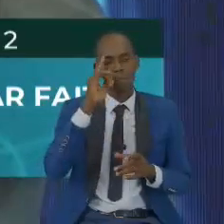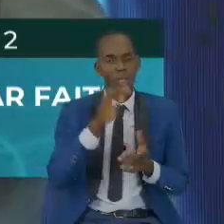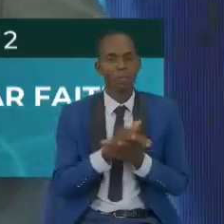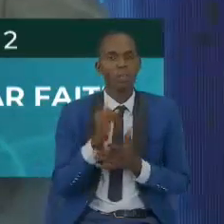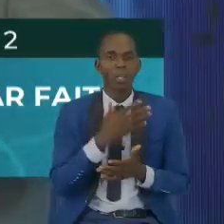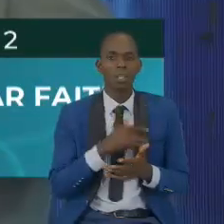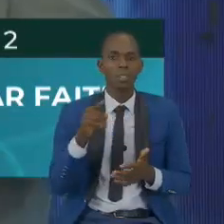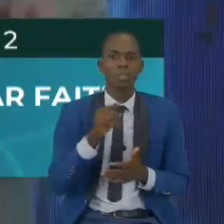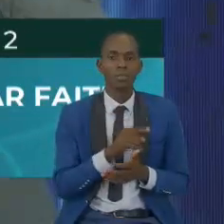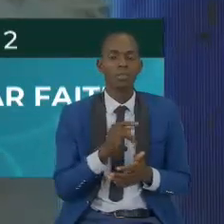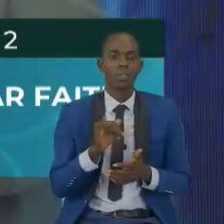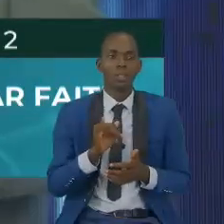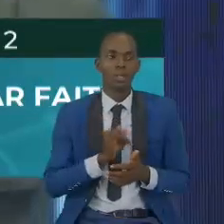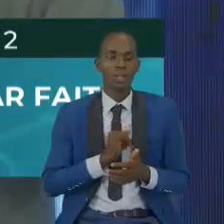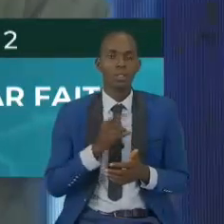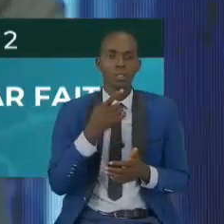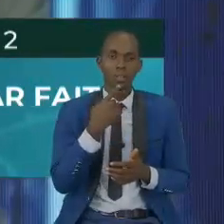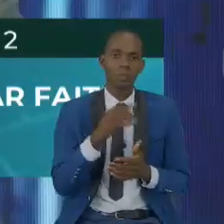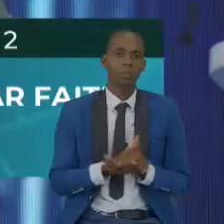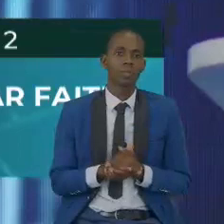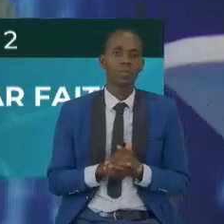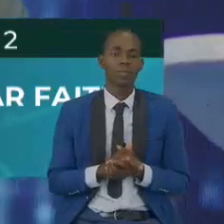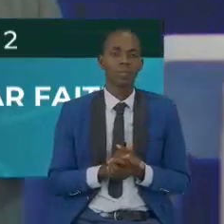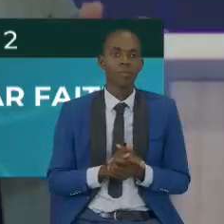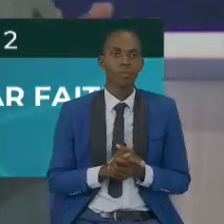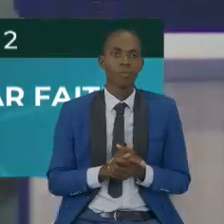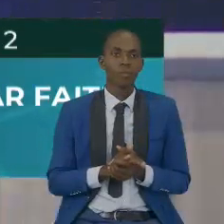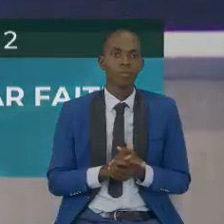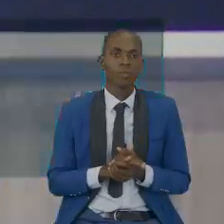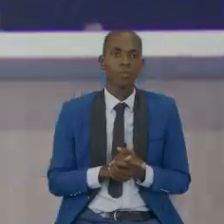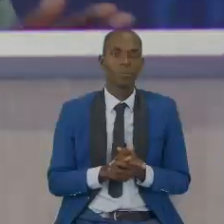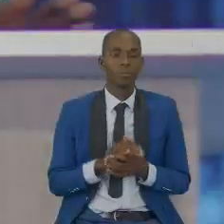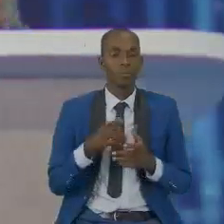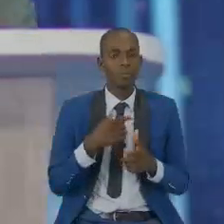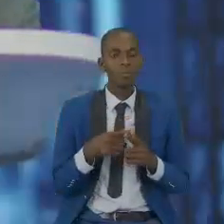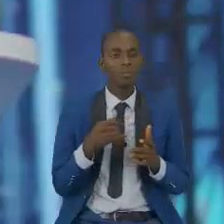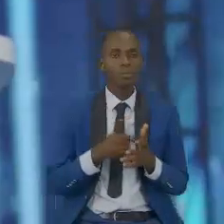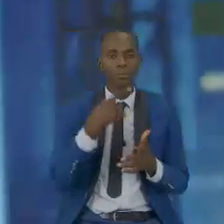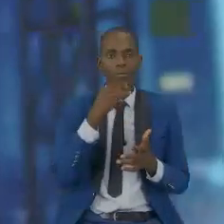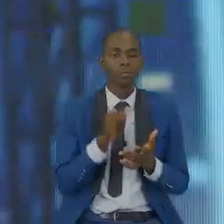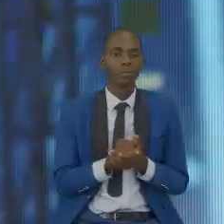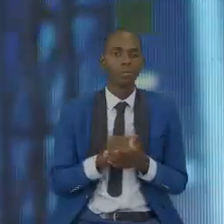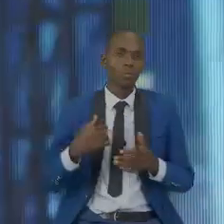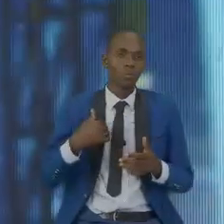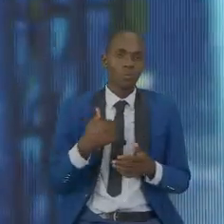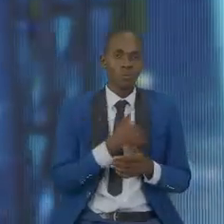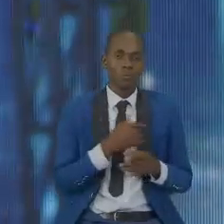therefore I speak. I have spoken. Then it says, we